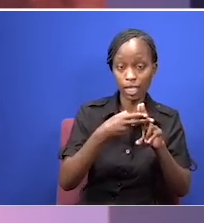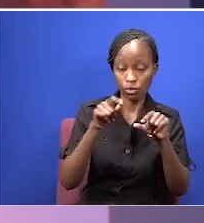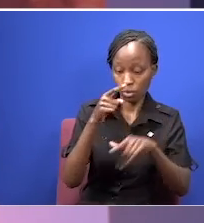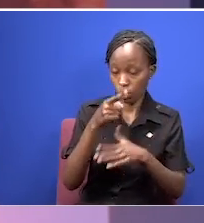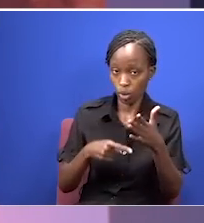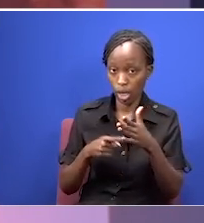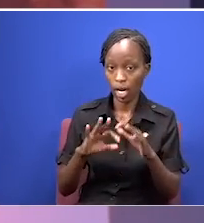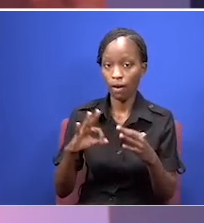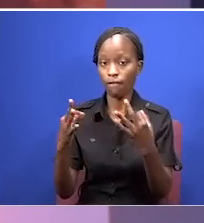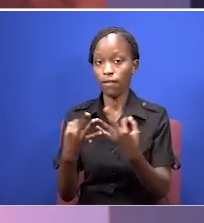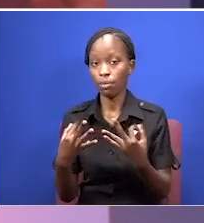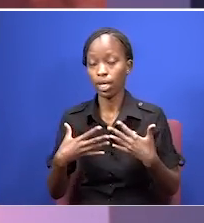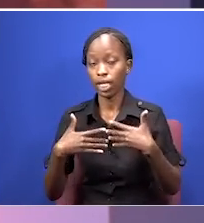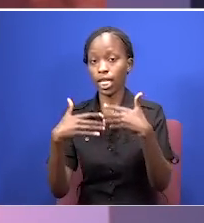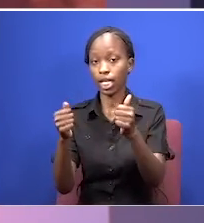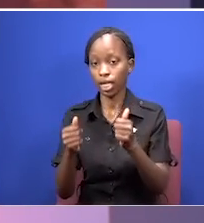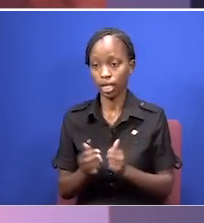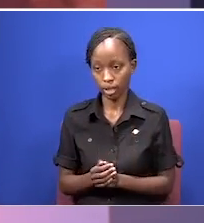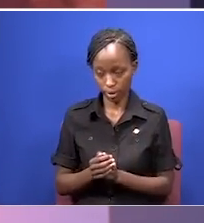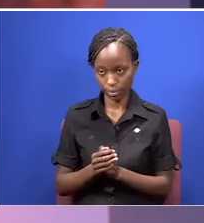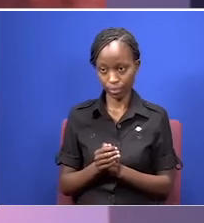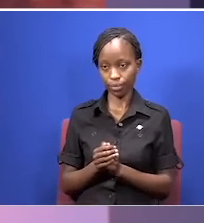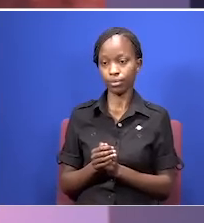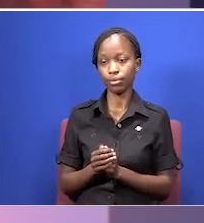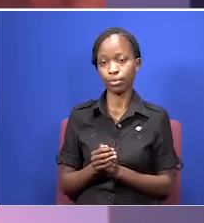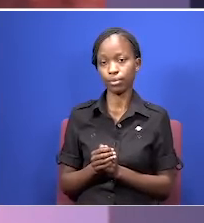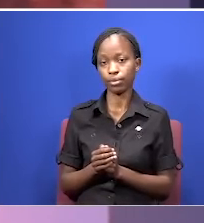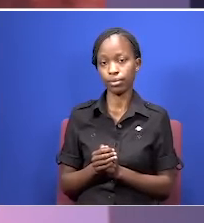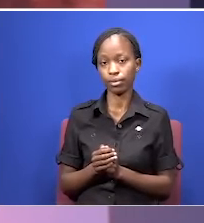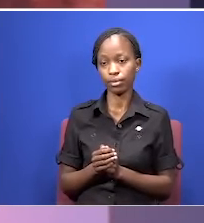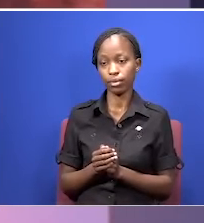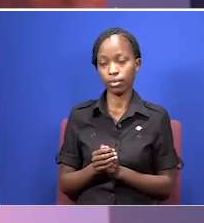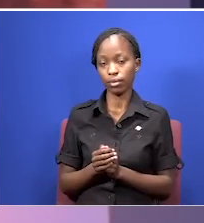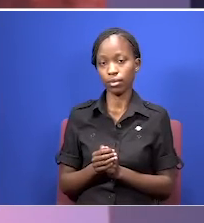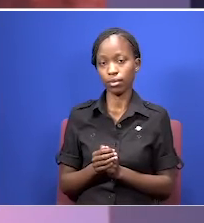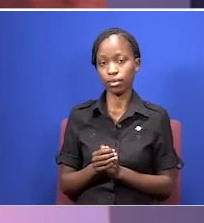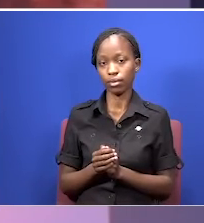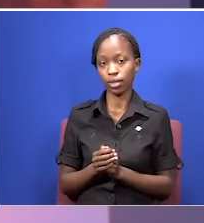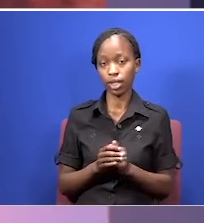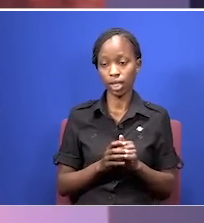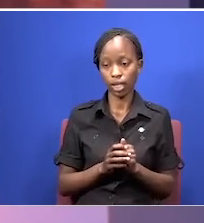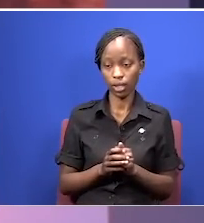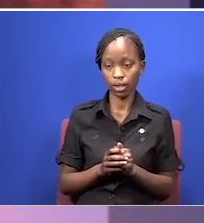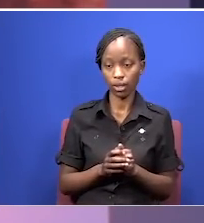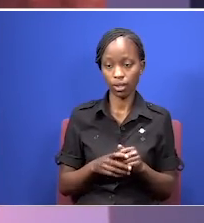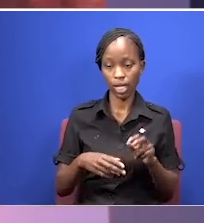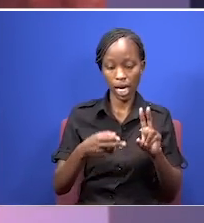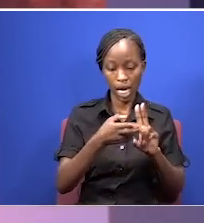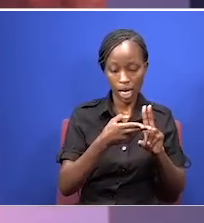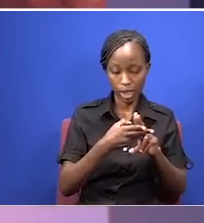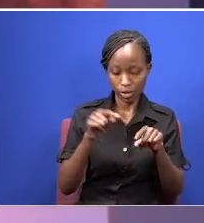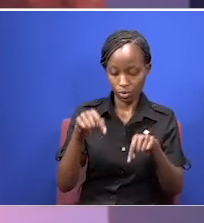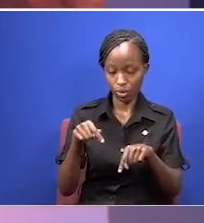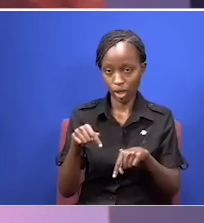today as you tweet family healing once again our hashtag for the day